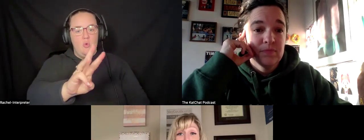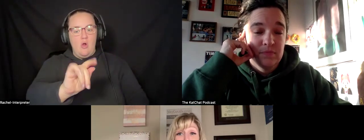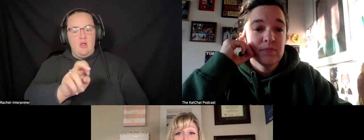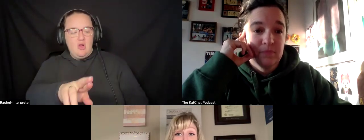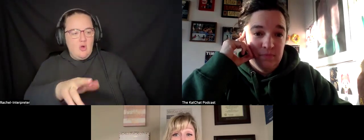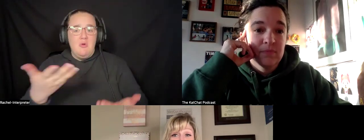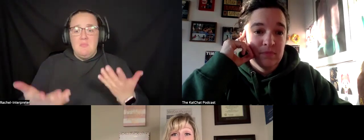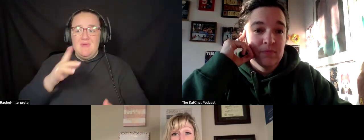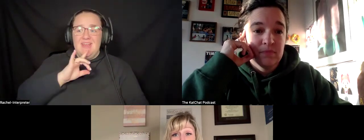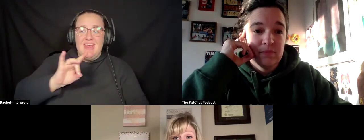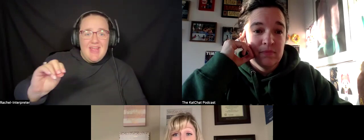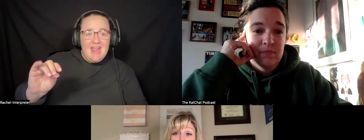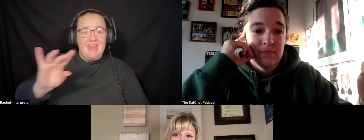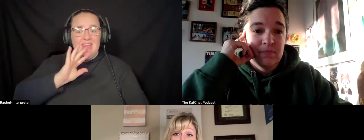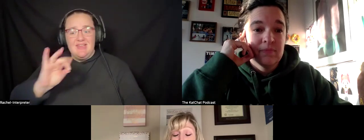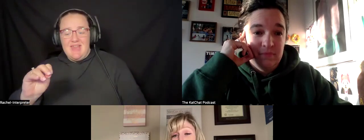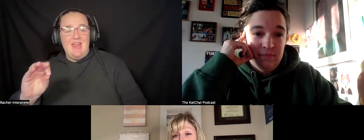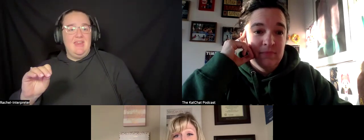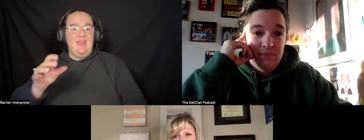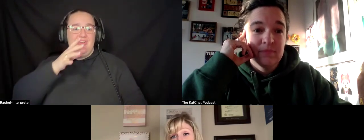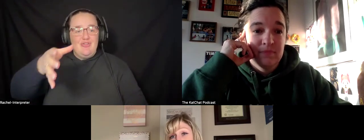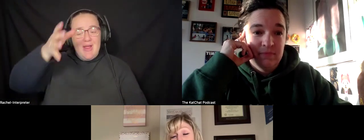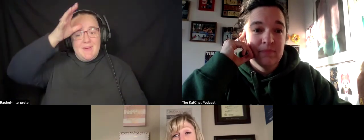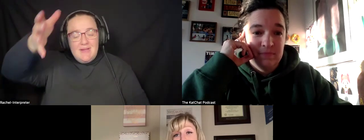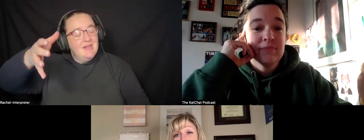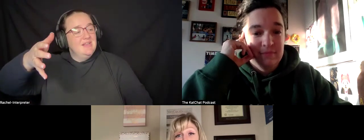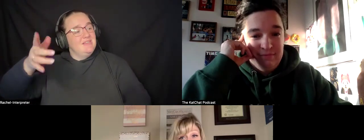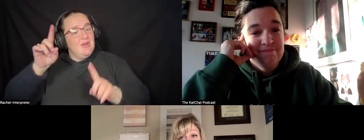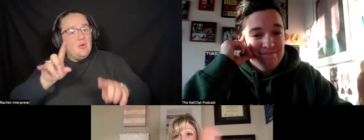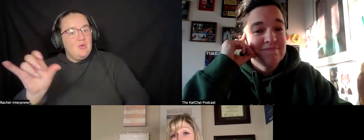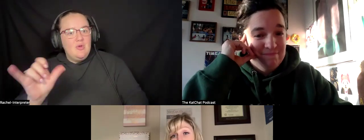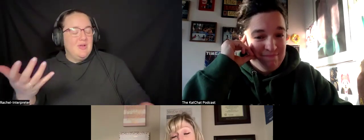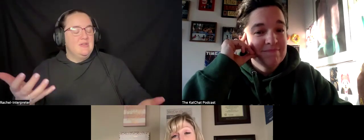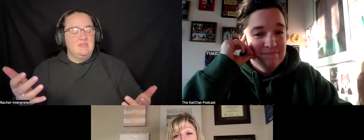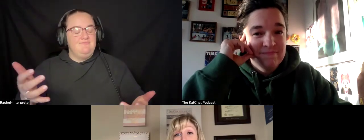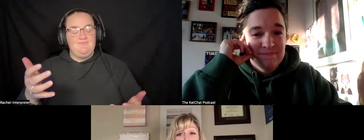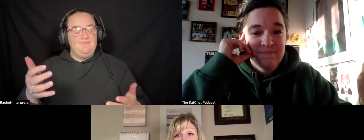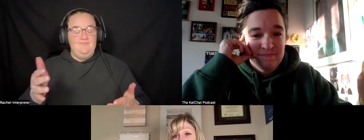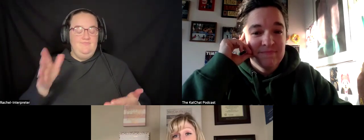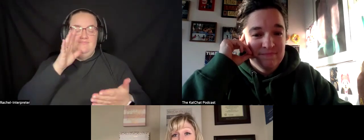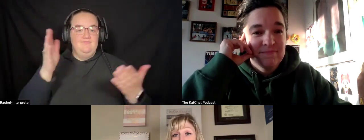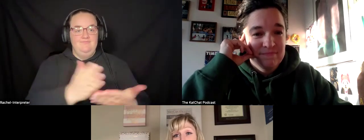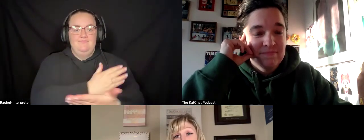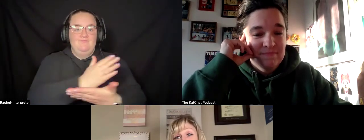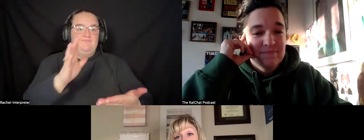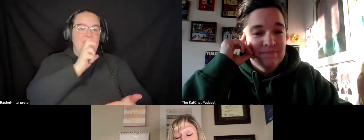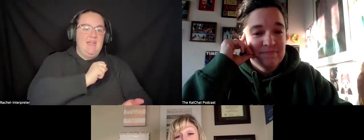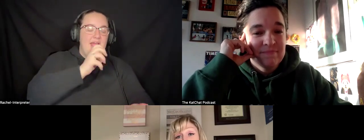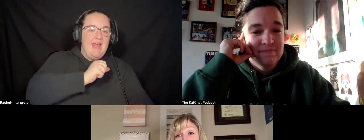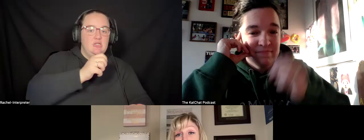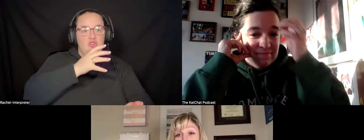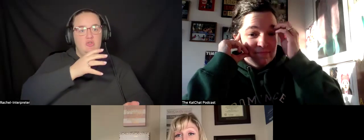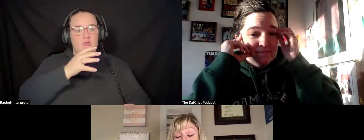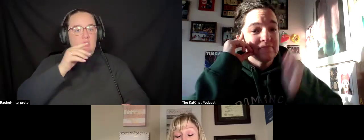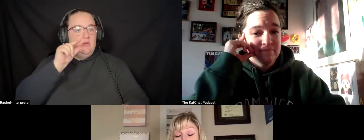80, 90-year-old grandmothers that are there with their daughters and granddaughters. Like it's all ages and all genders and everybody